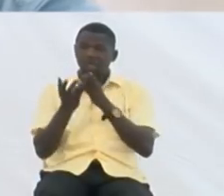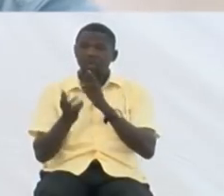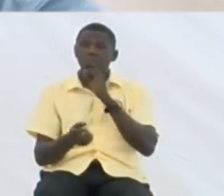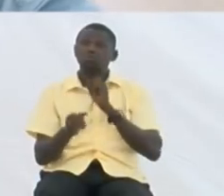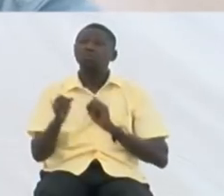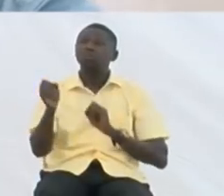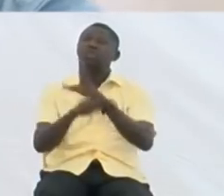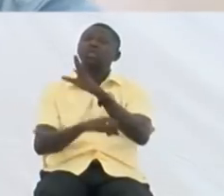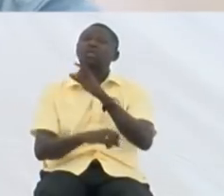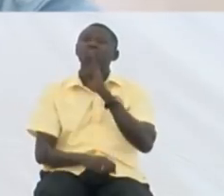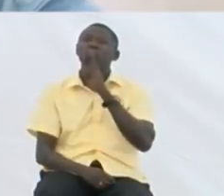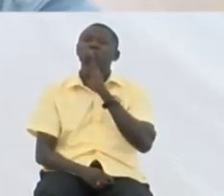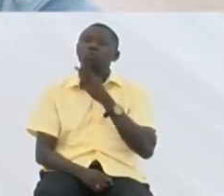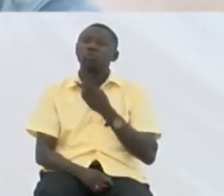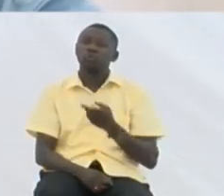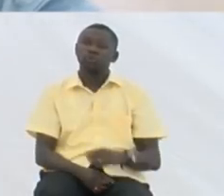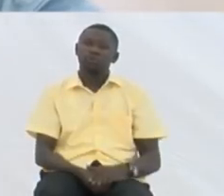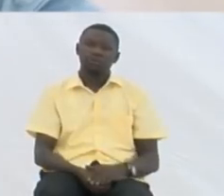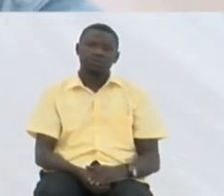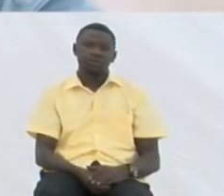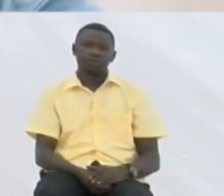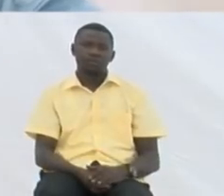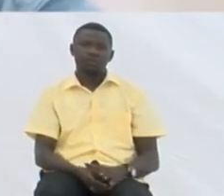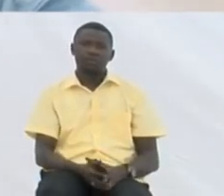Ya fole bang meye kinan.